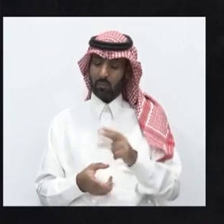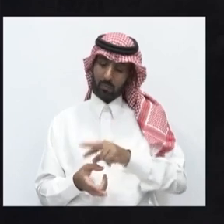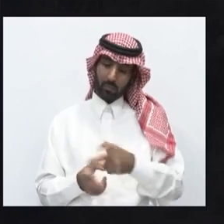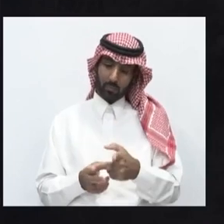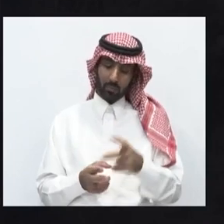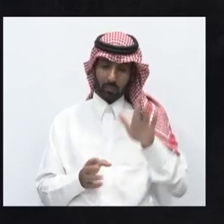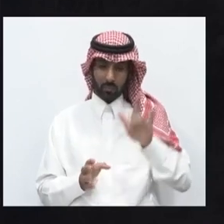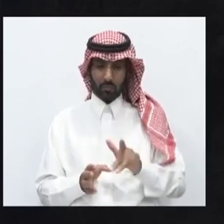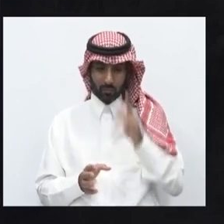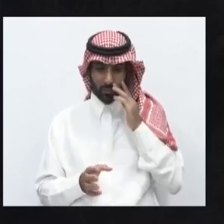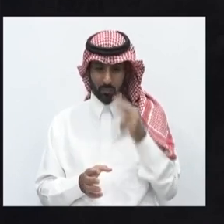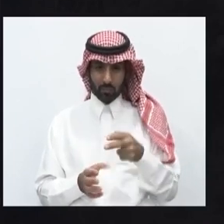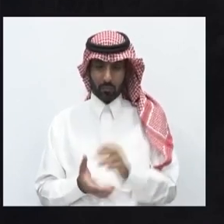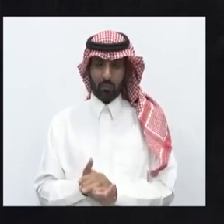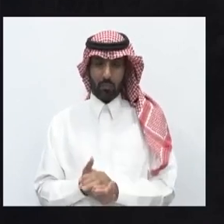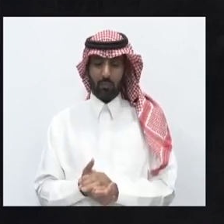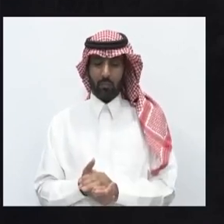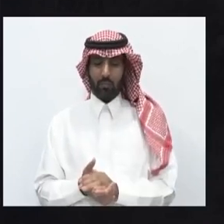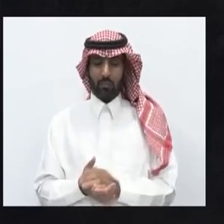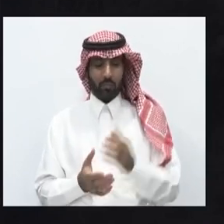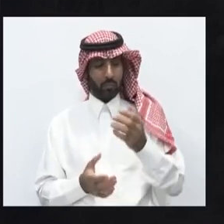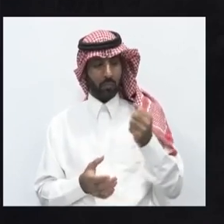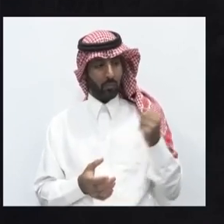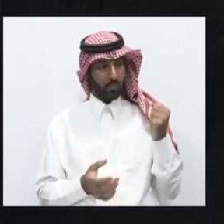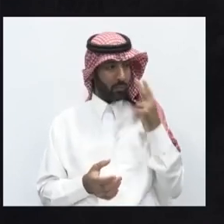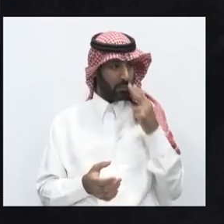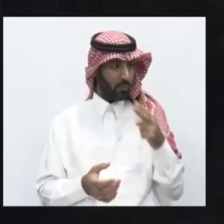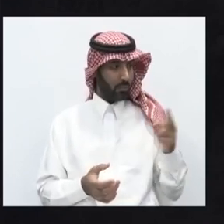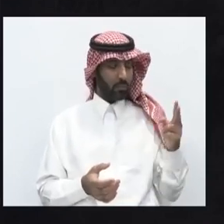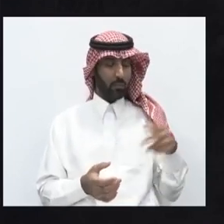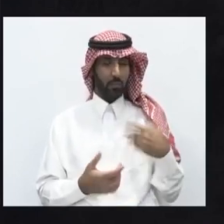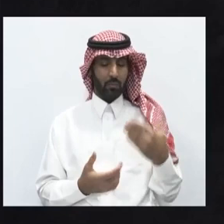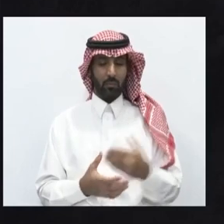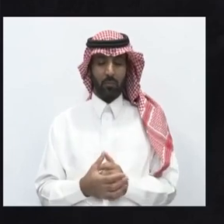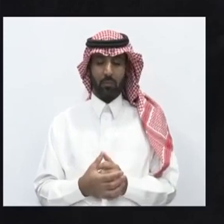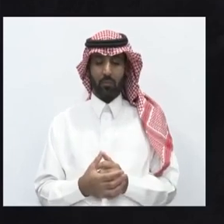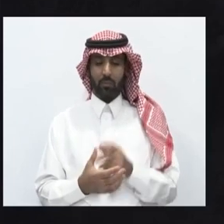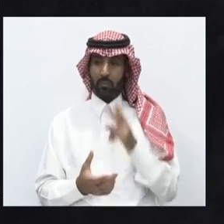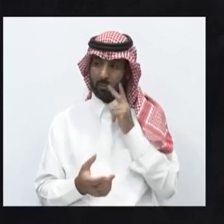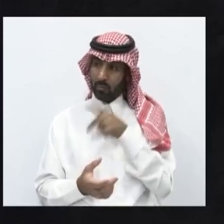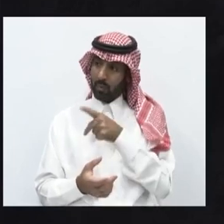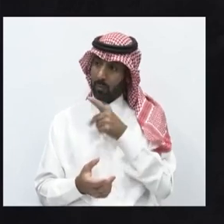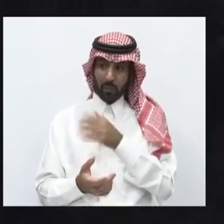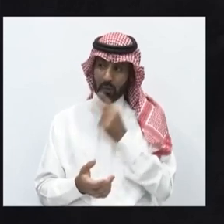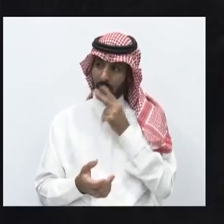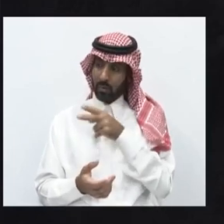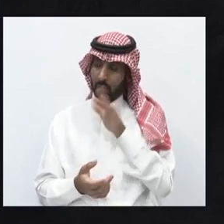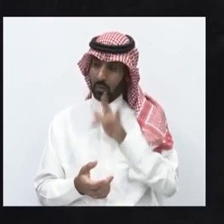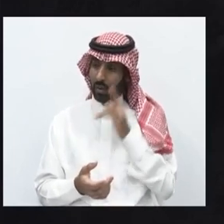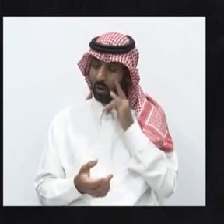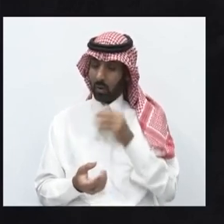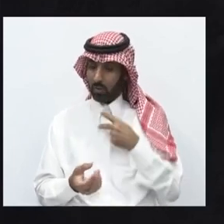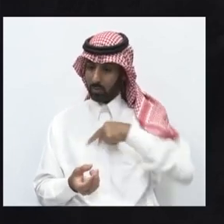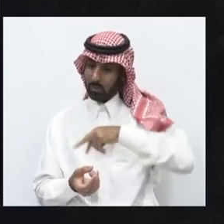He wanted he wants to sit in a window seat. So he said, "Excuse me, can I go to that empty seat there, right next